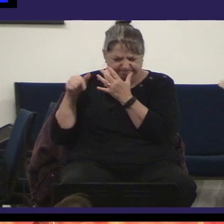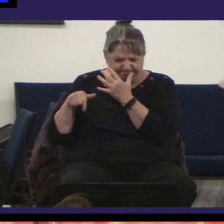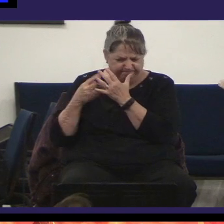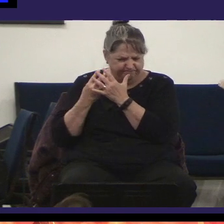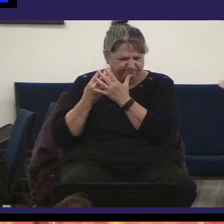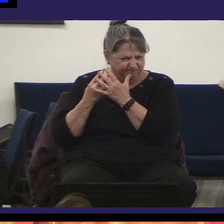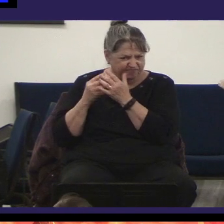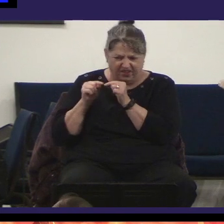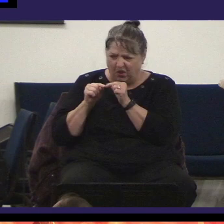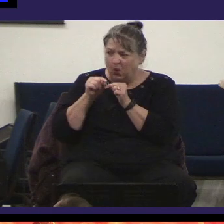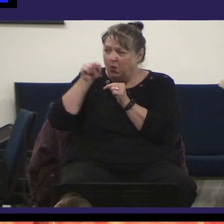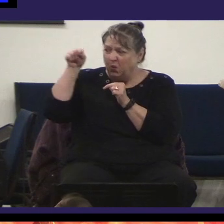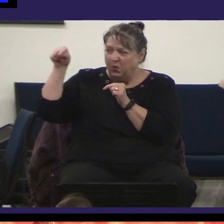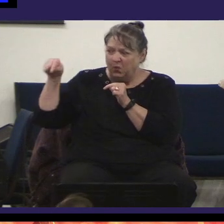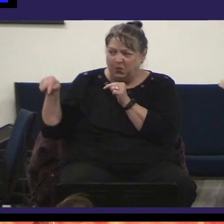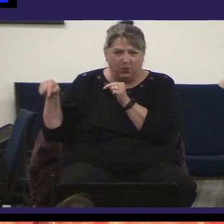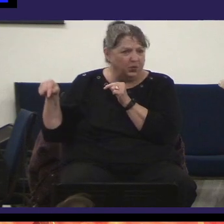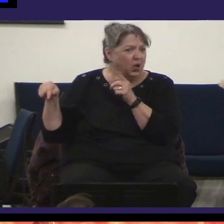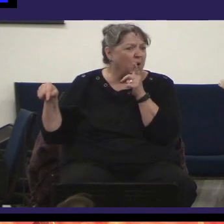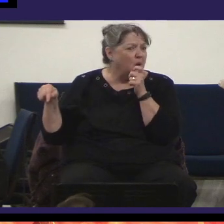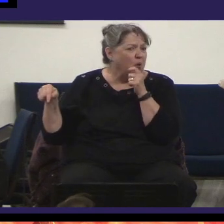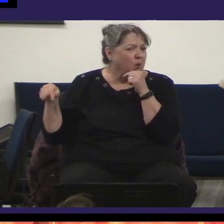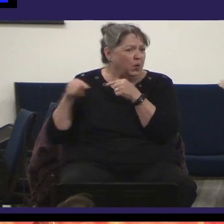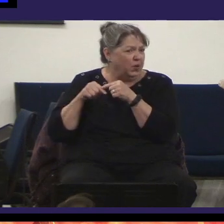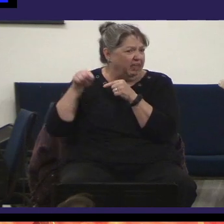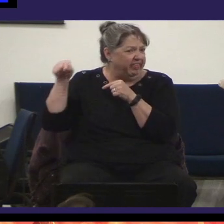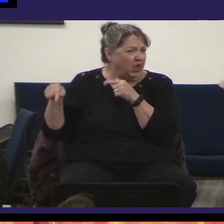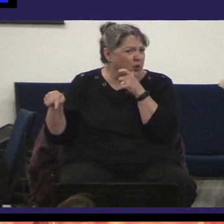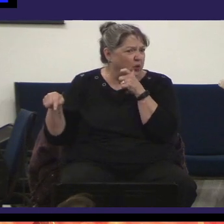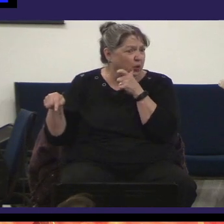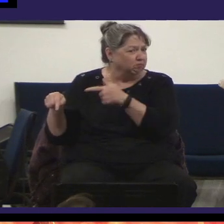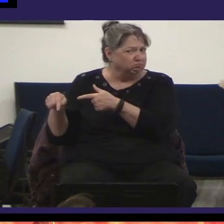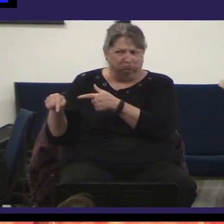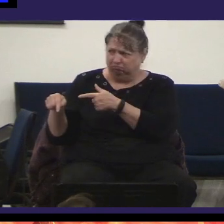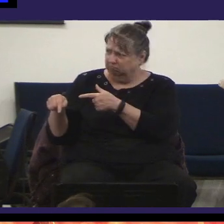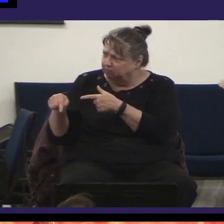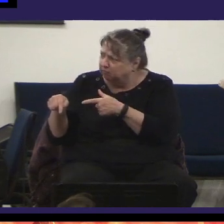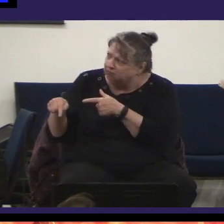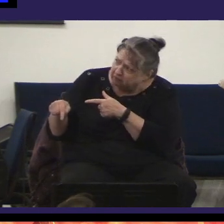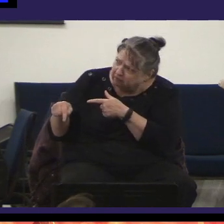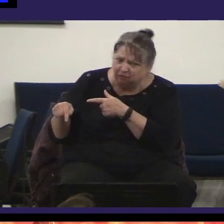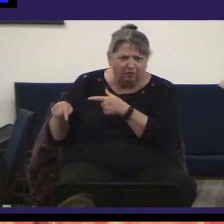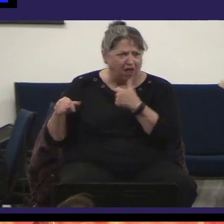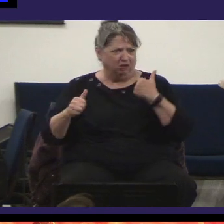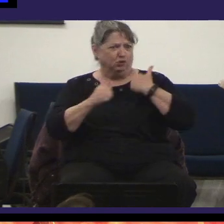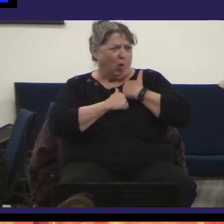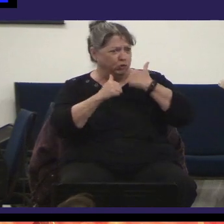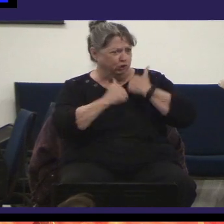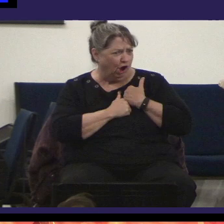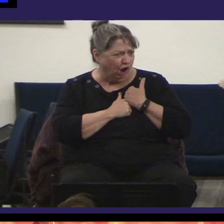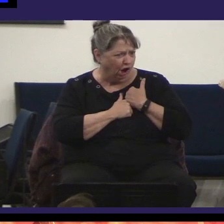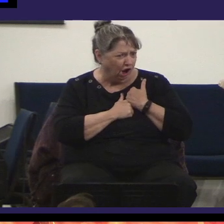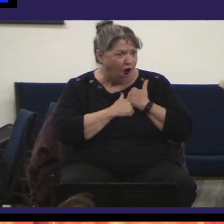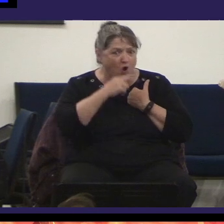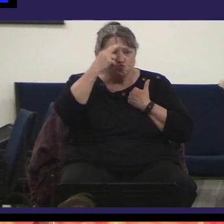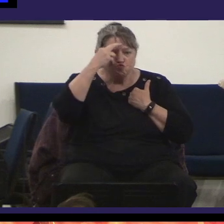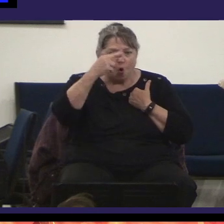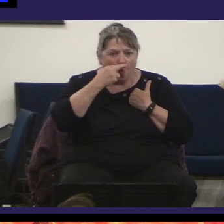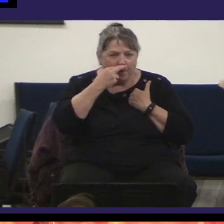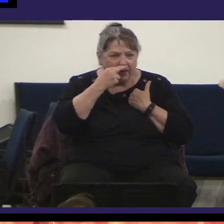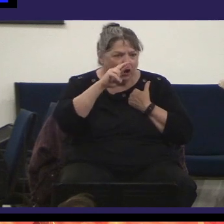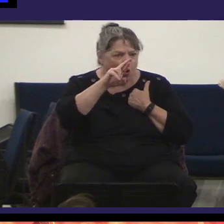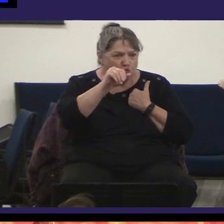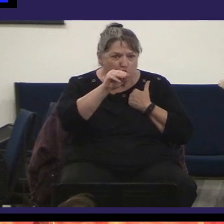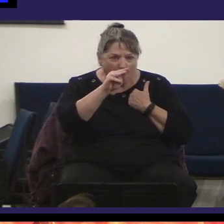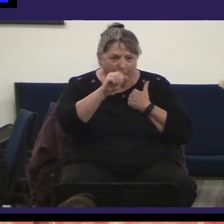is a gigantic soldier with the complete armor that a soldier would wear, watching over Paul. And